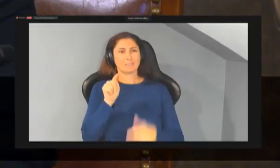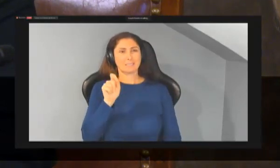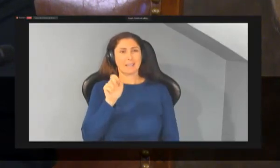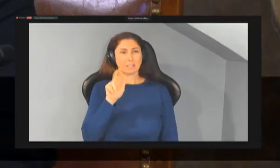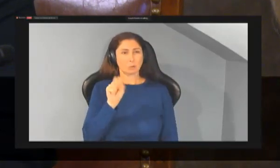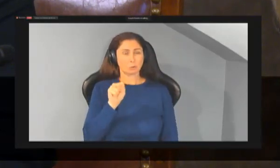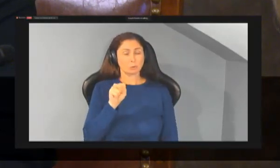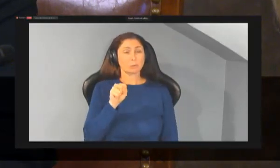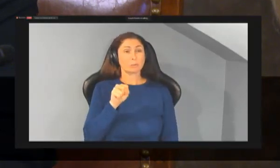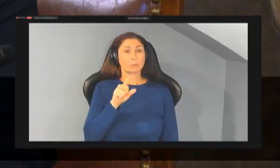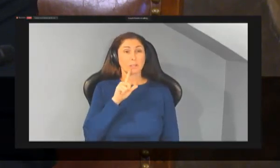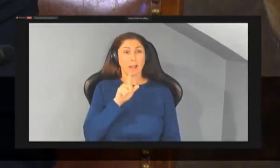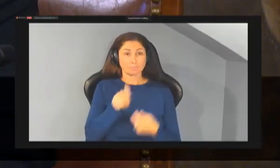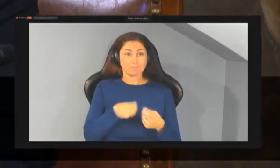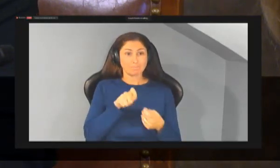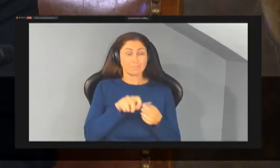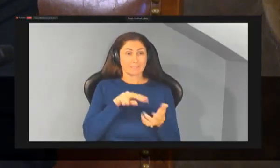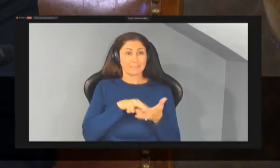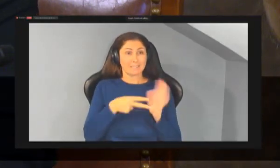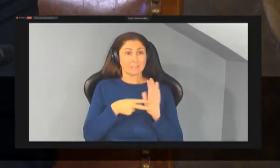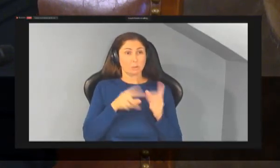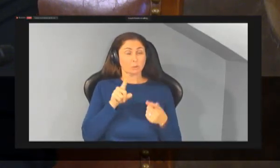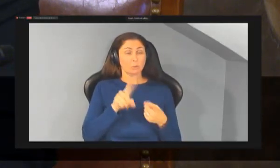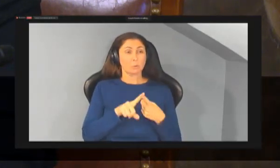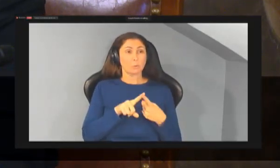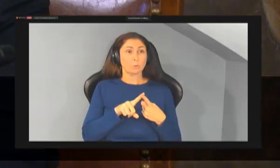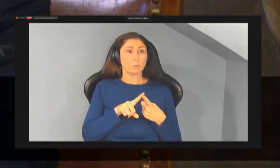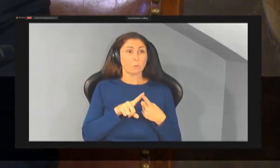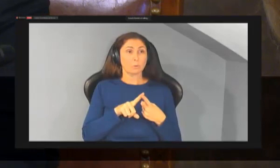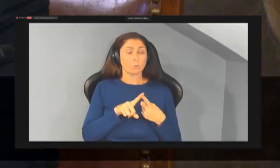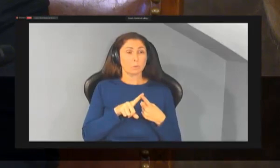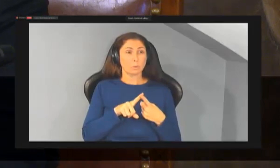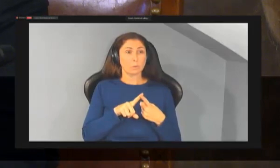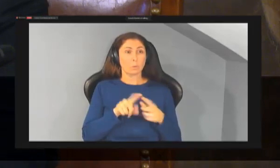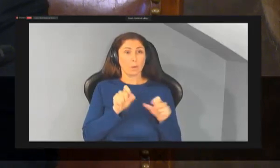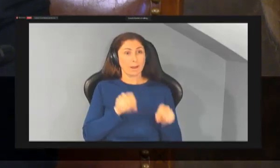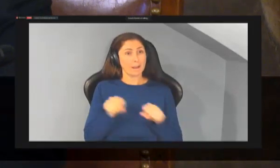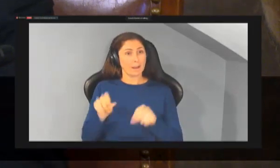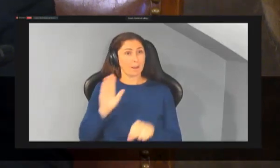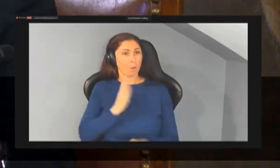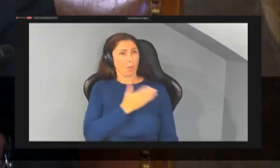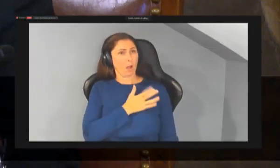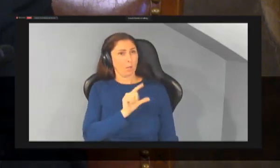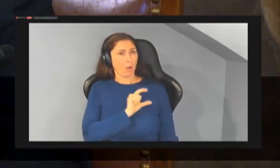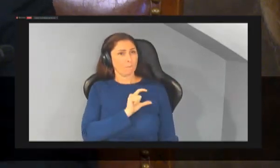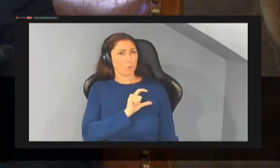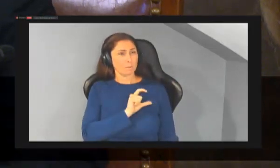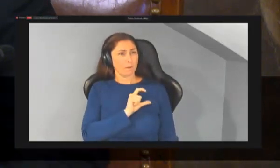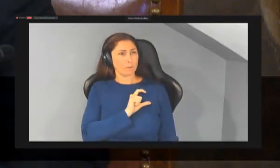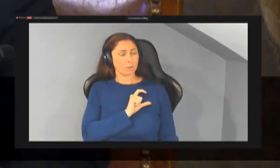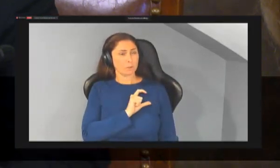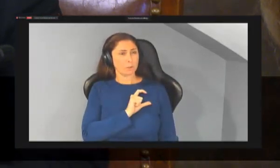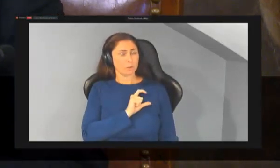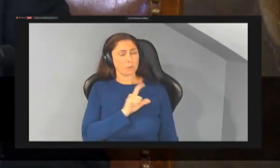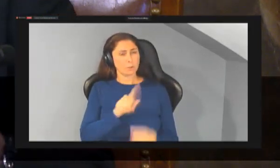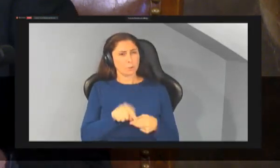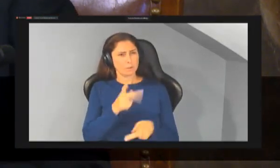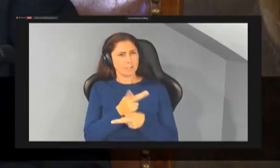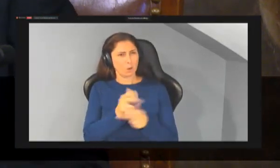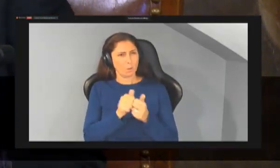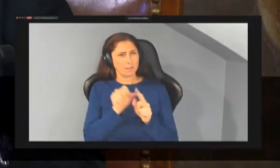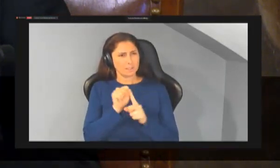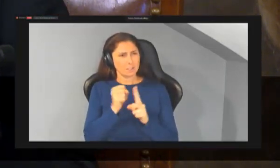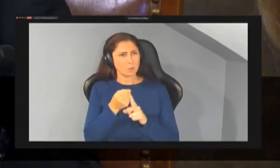specifically intended to enable our law enforcement officers to deal with situations from